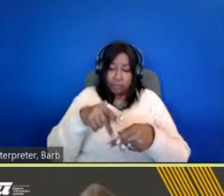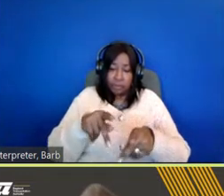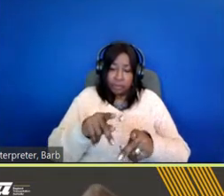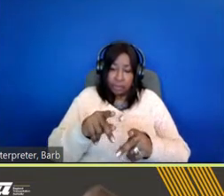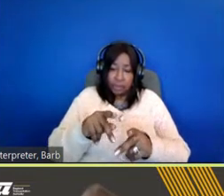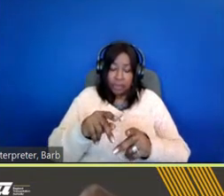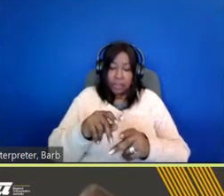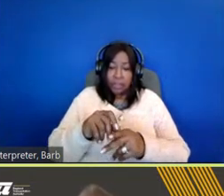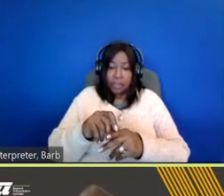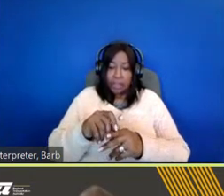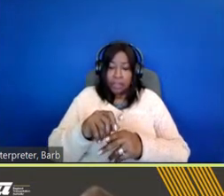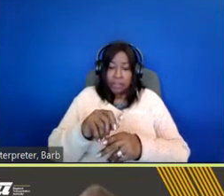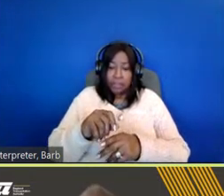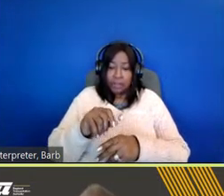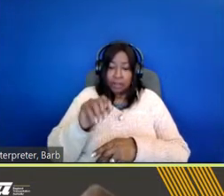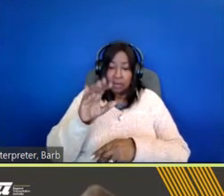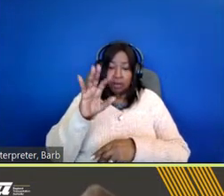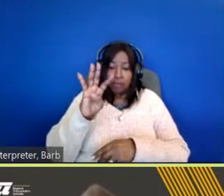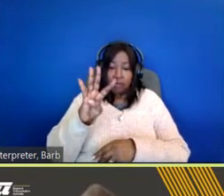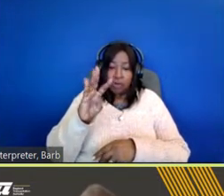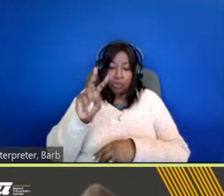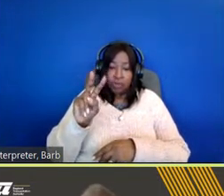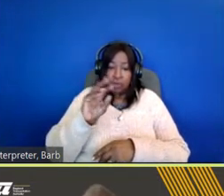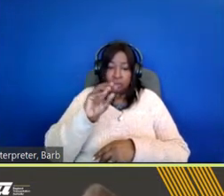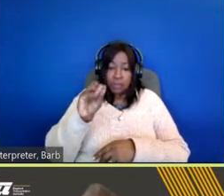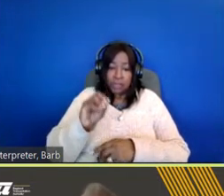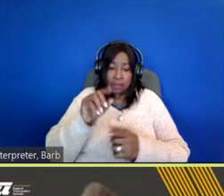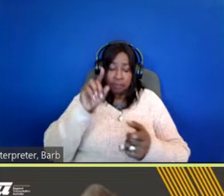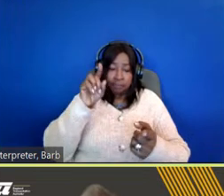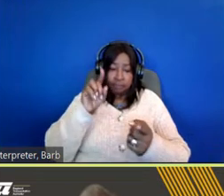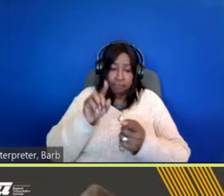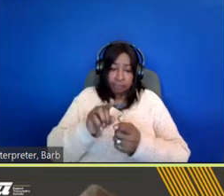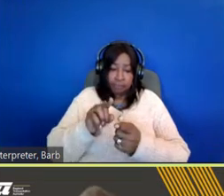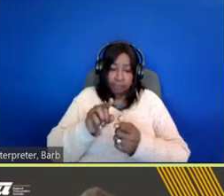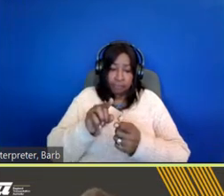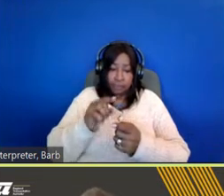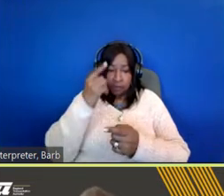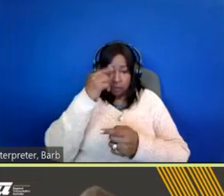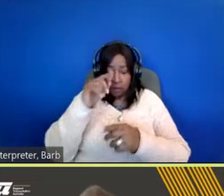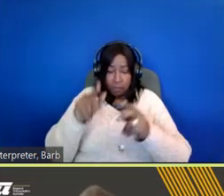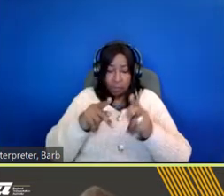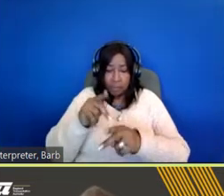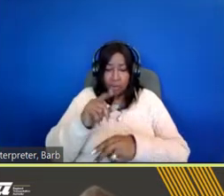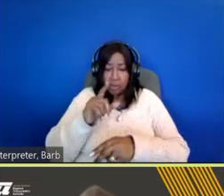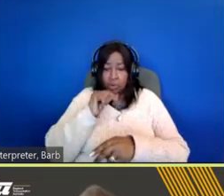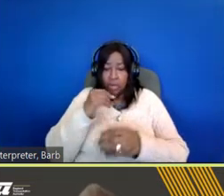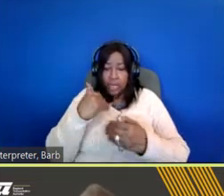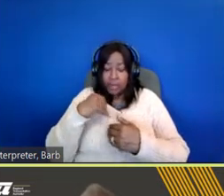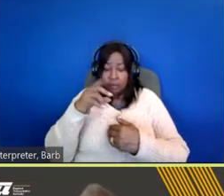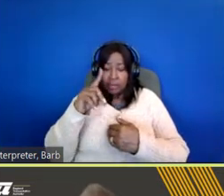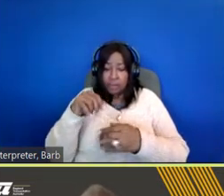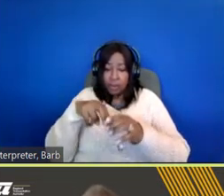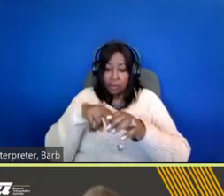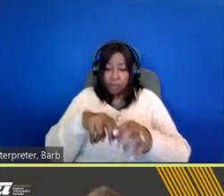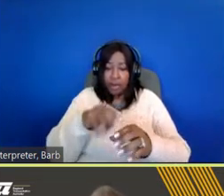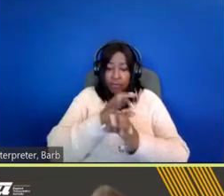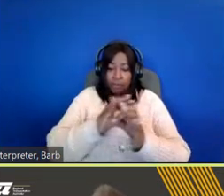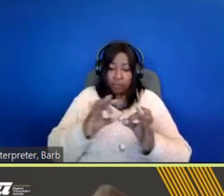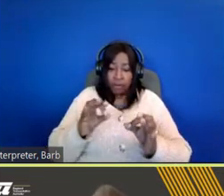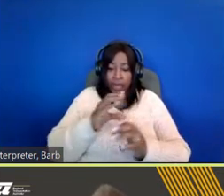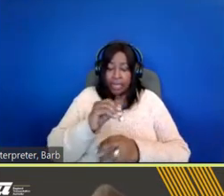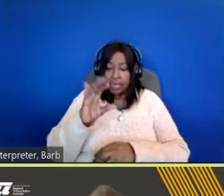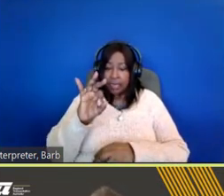holders, a 42% decrease for people who have disabilities riding for free, and a